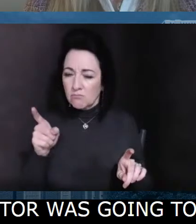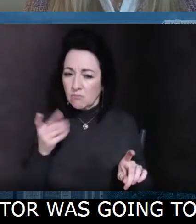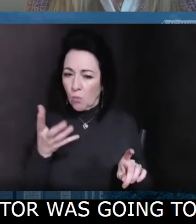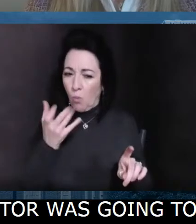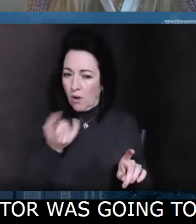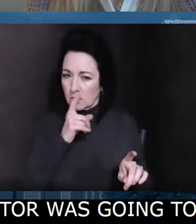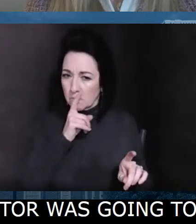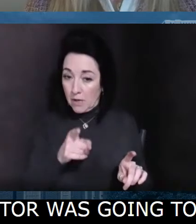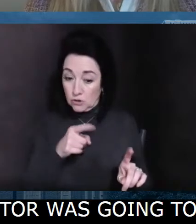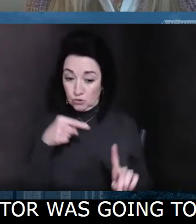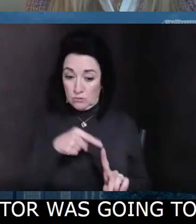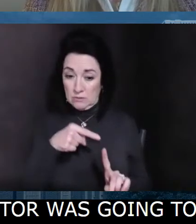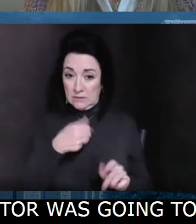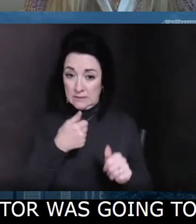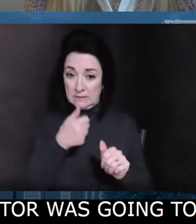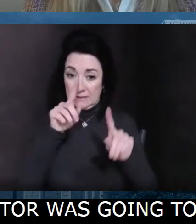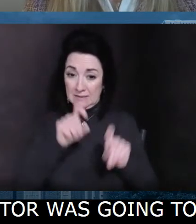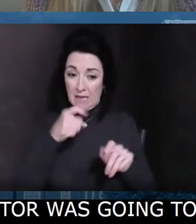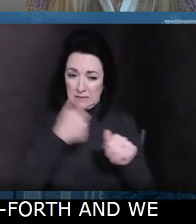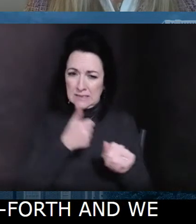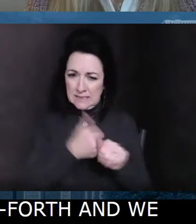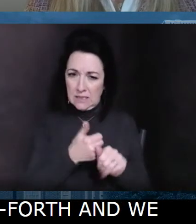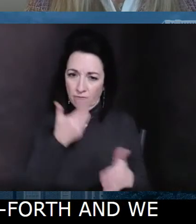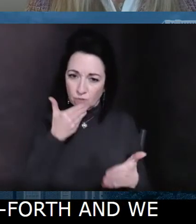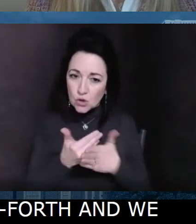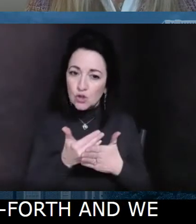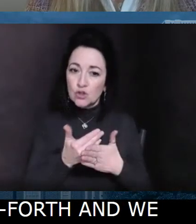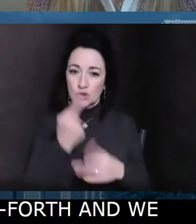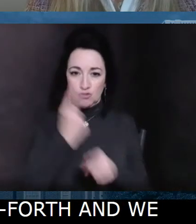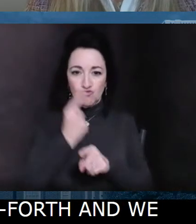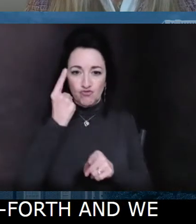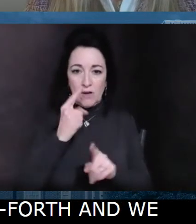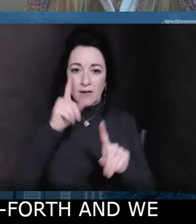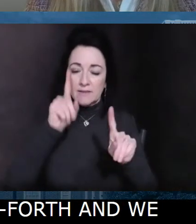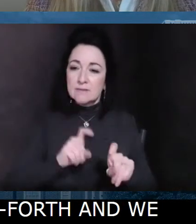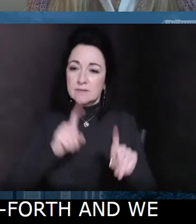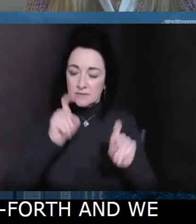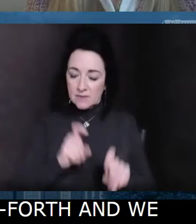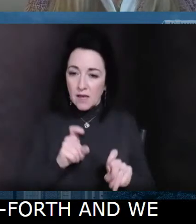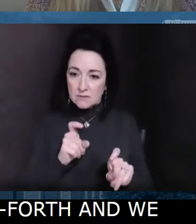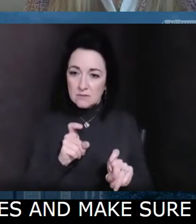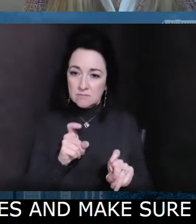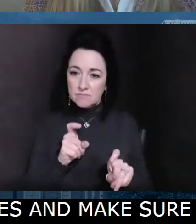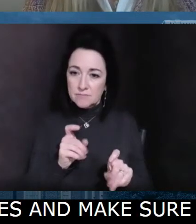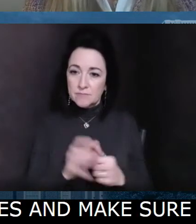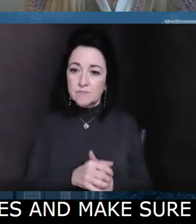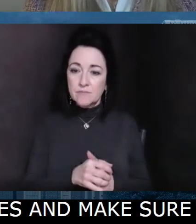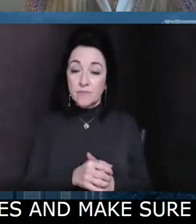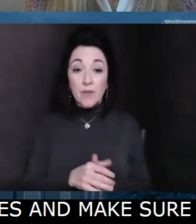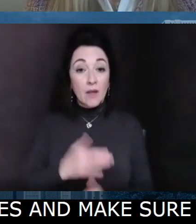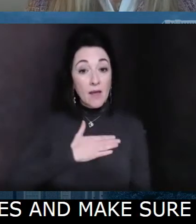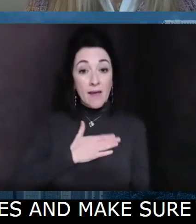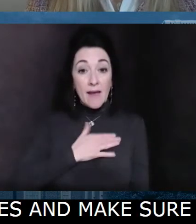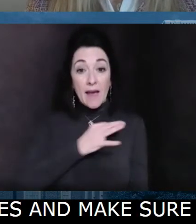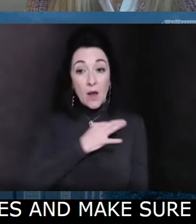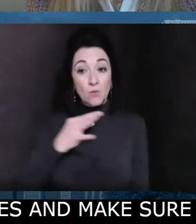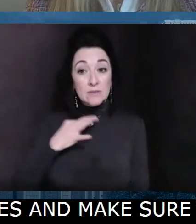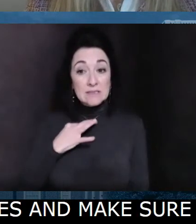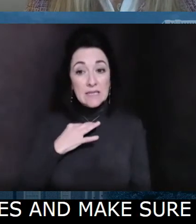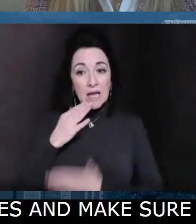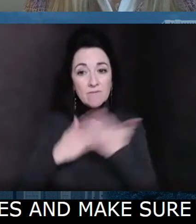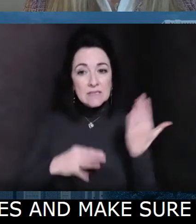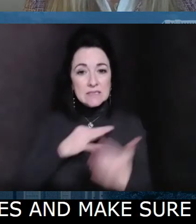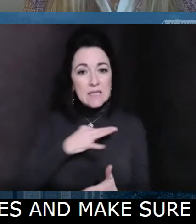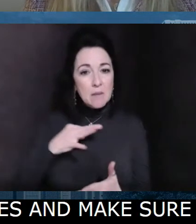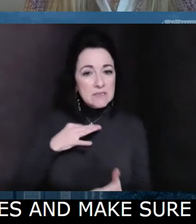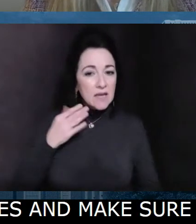everything is done correctly. Curative has done a lot of retraining with our staff that has performed these tests, including the